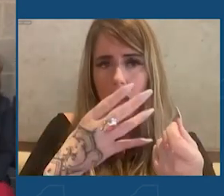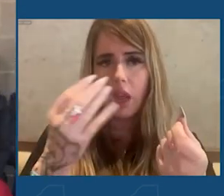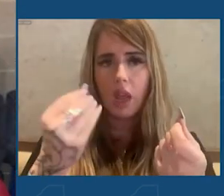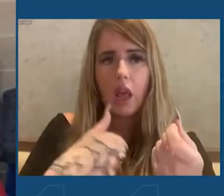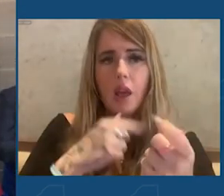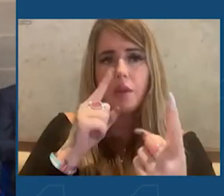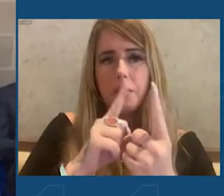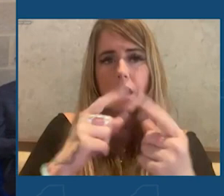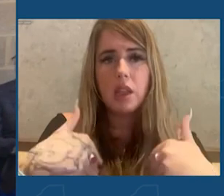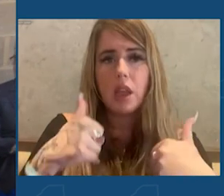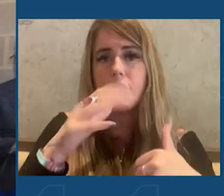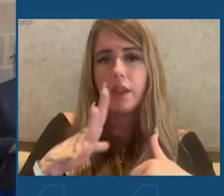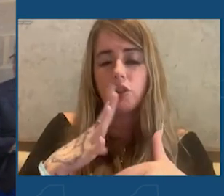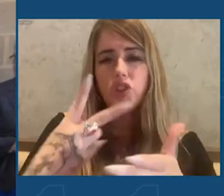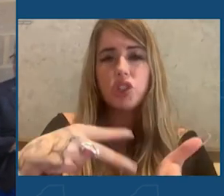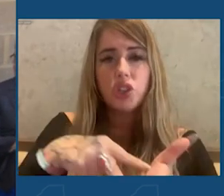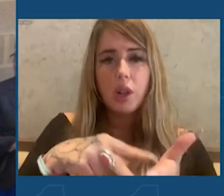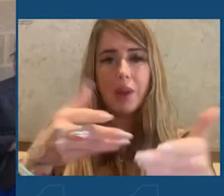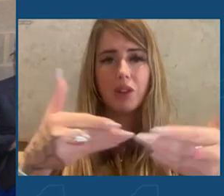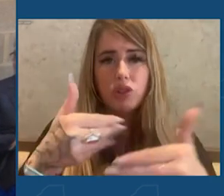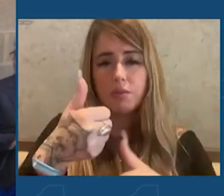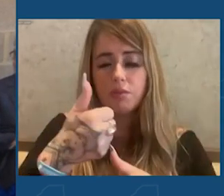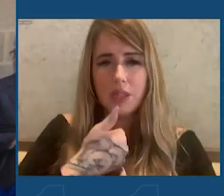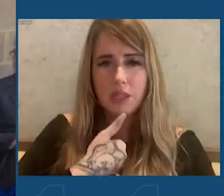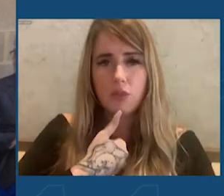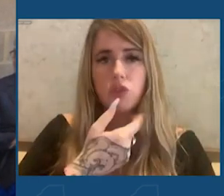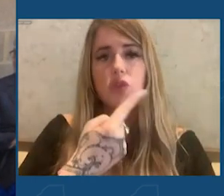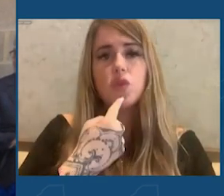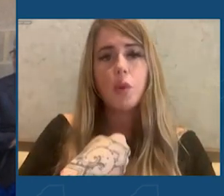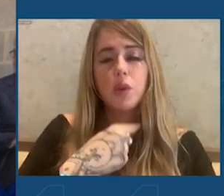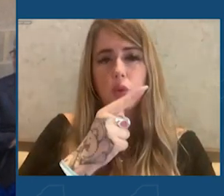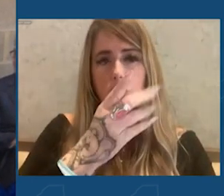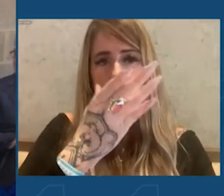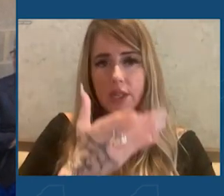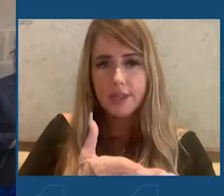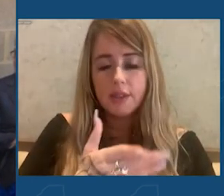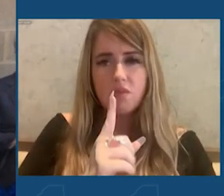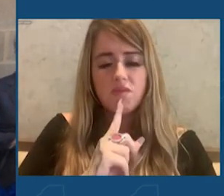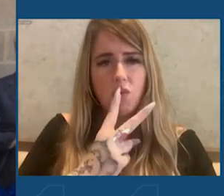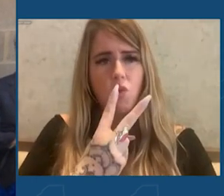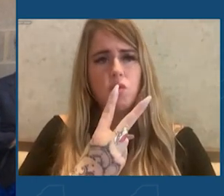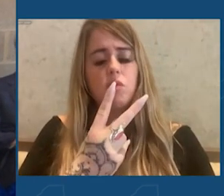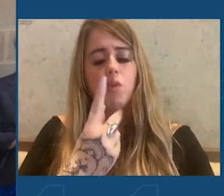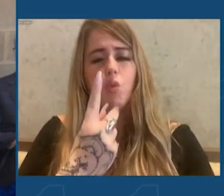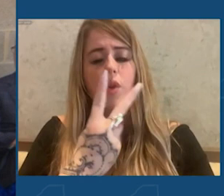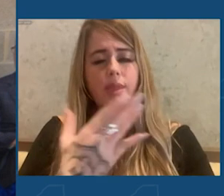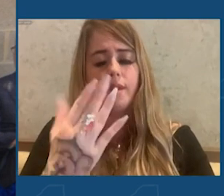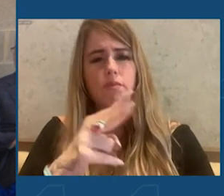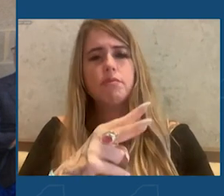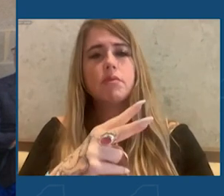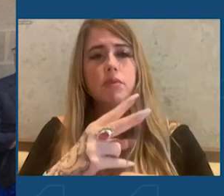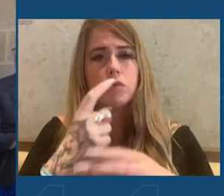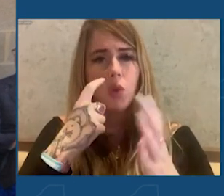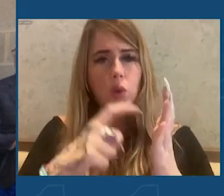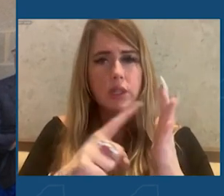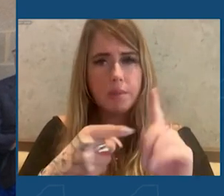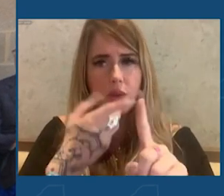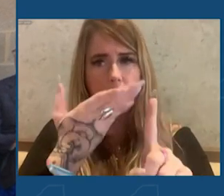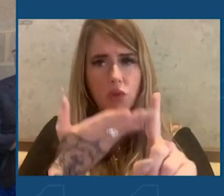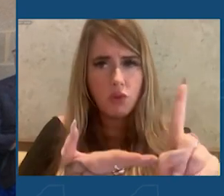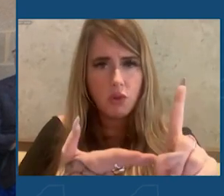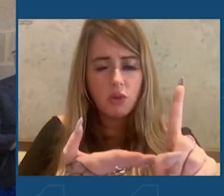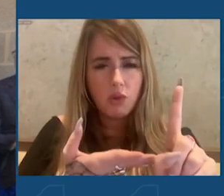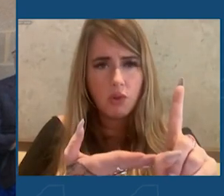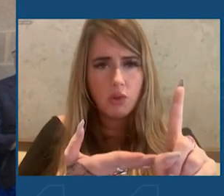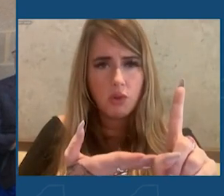and she stood up, and I introduced myself, and she told me who she was. And the thing that stood out the most about the commissioner was, you remember the dress you were